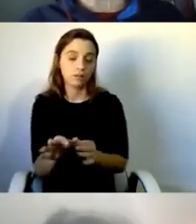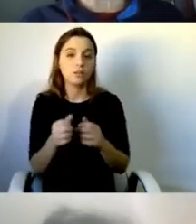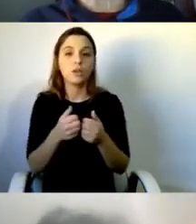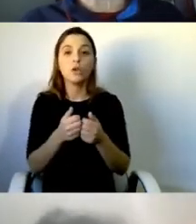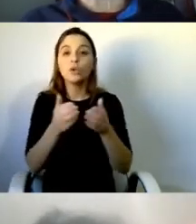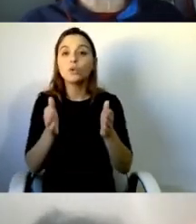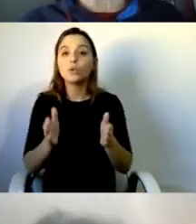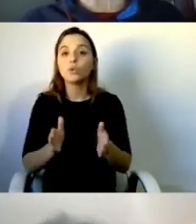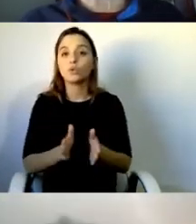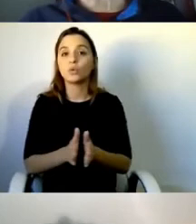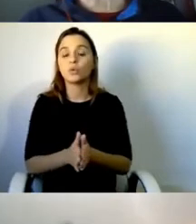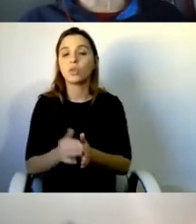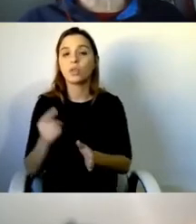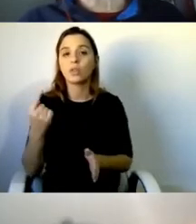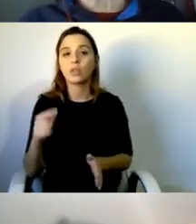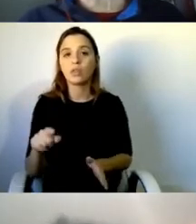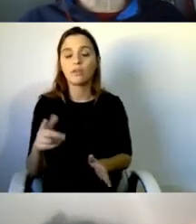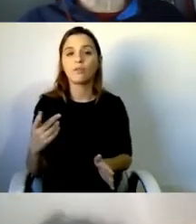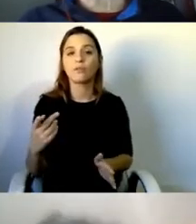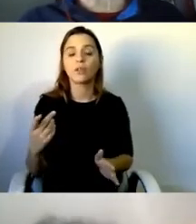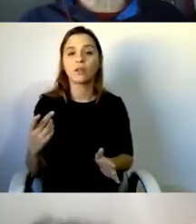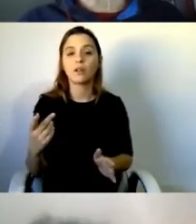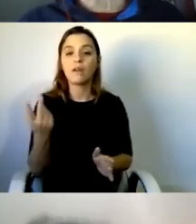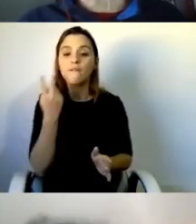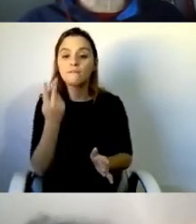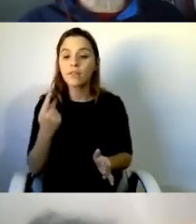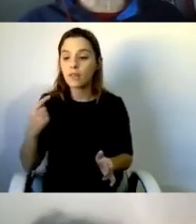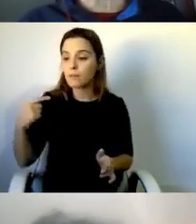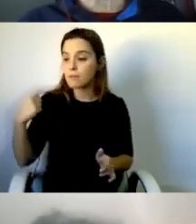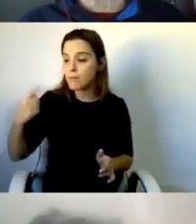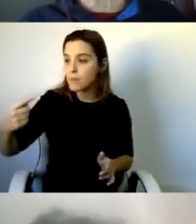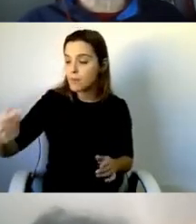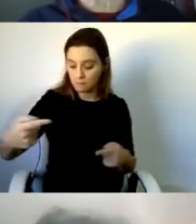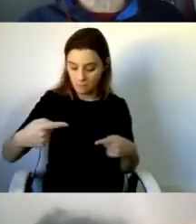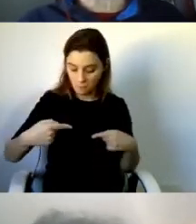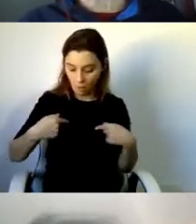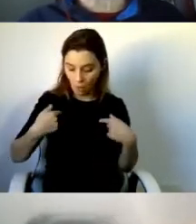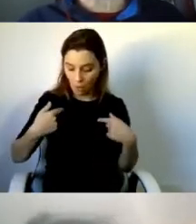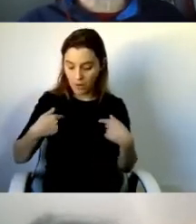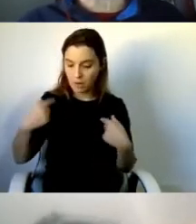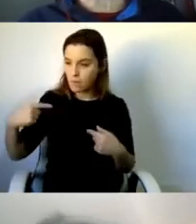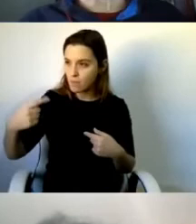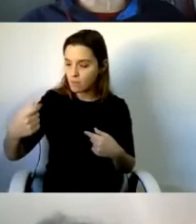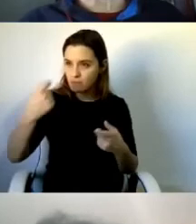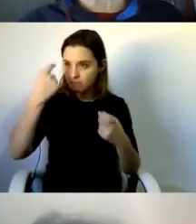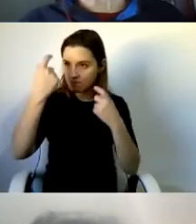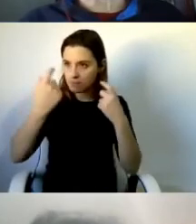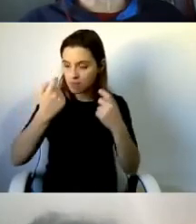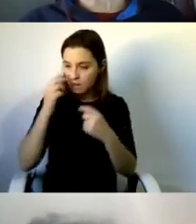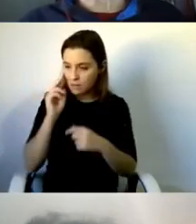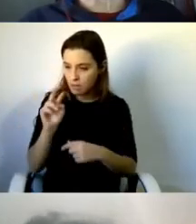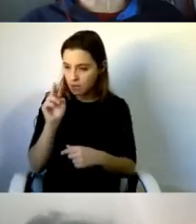daily life over a week time and see how much time do you